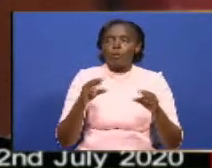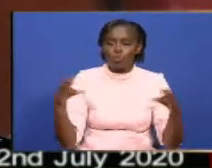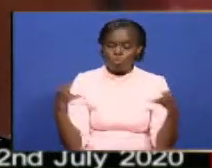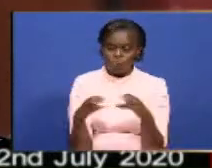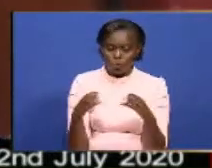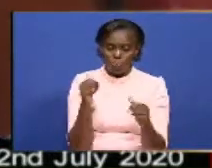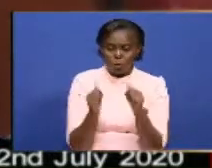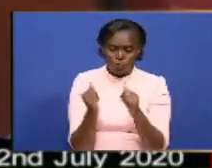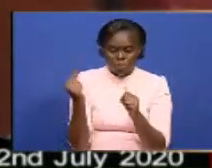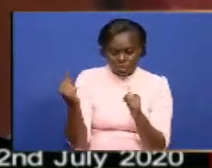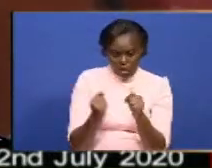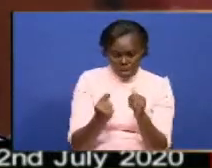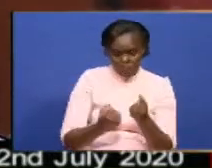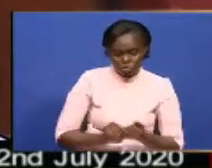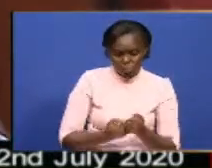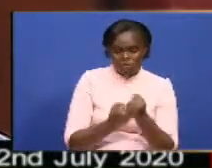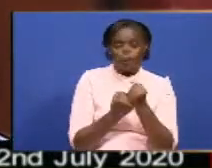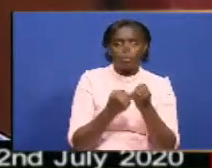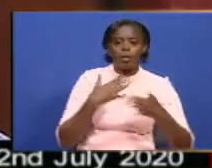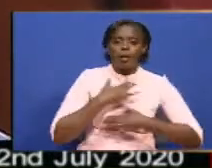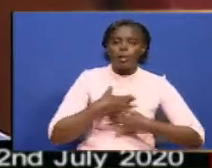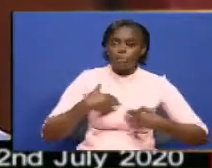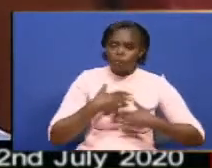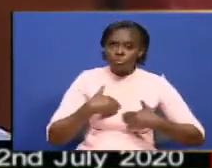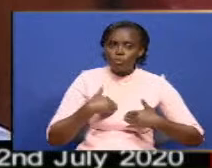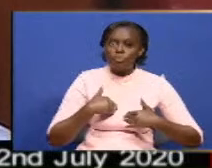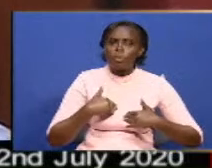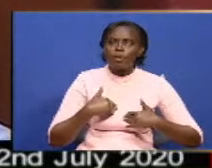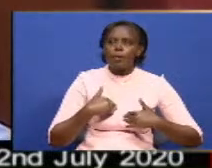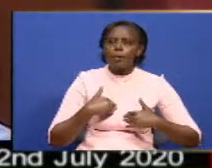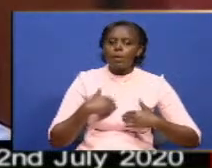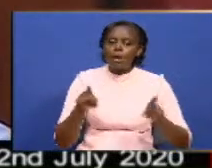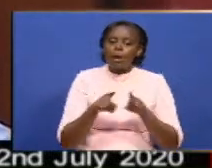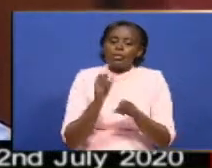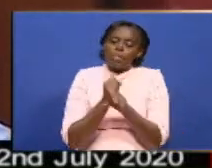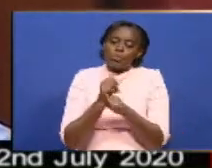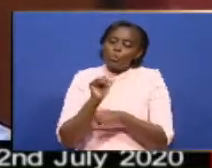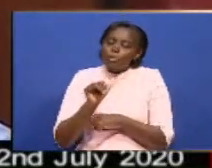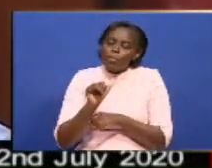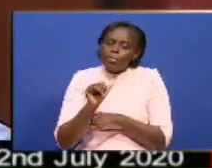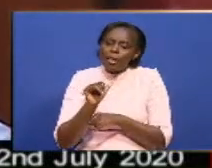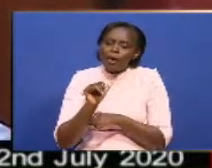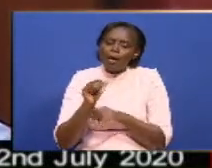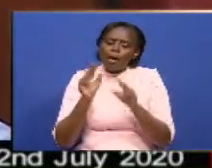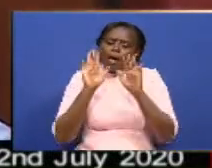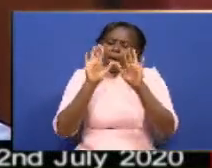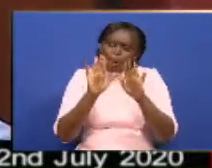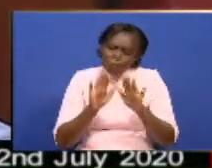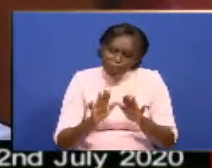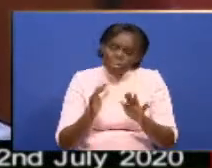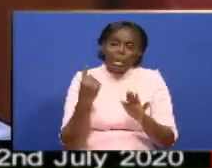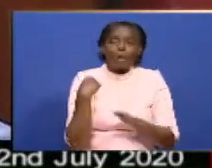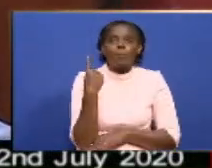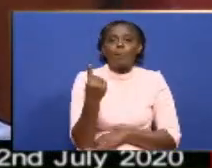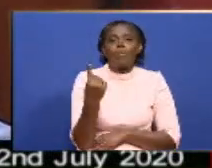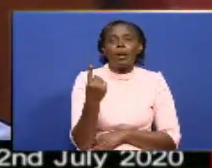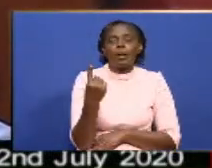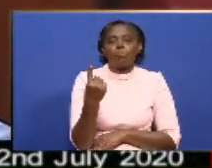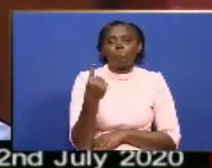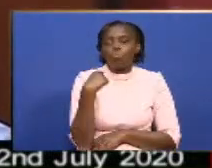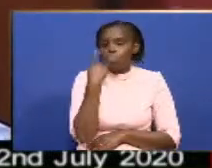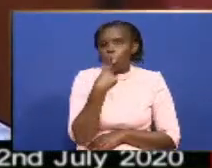which comes in to aid refugees. As they do this, primary importance must go to the host